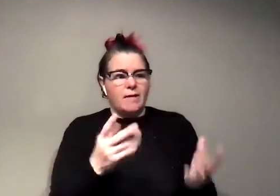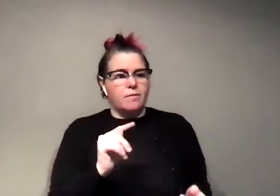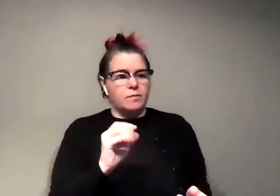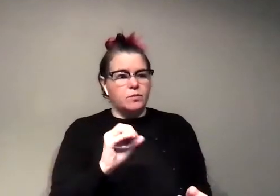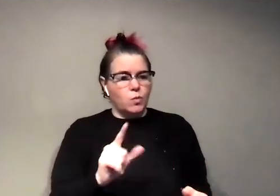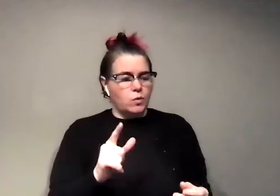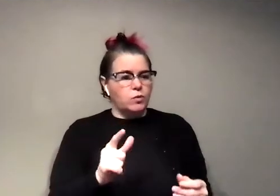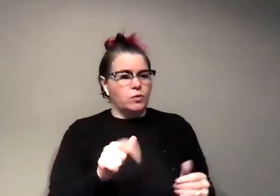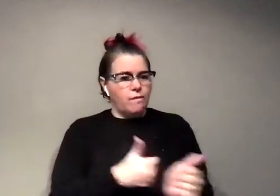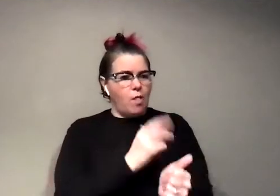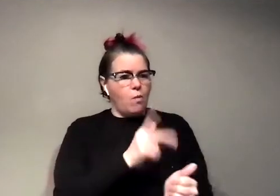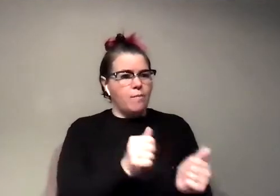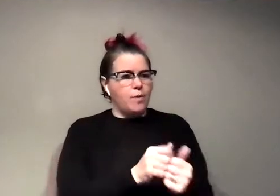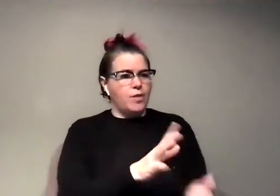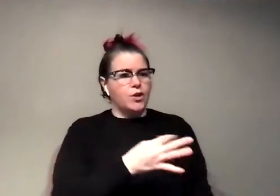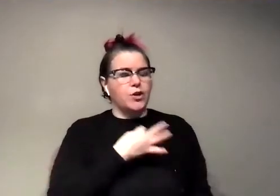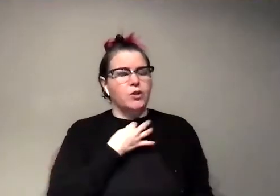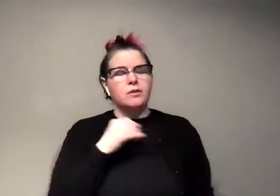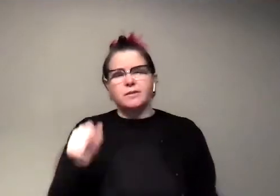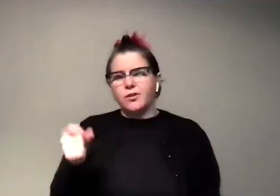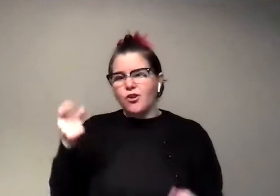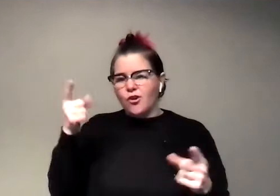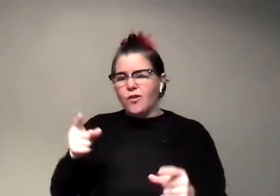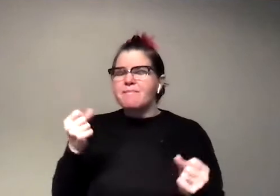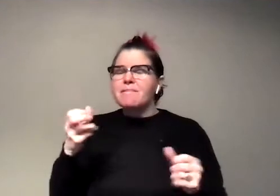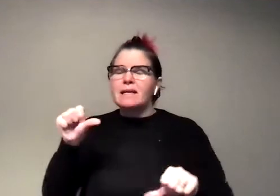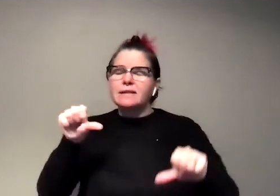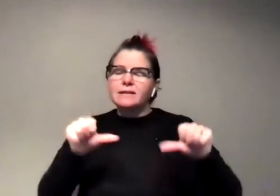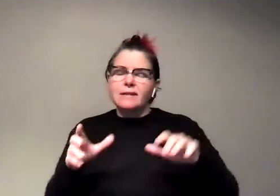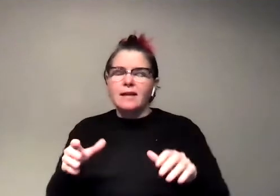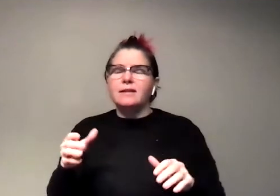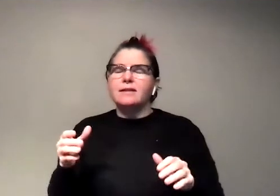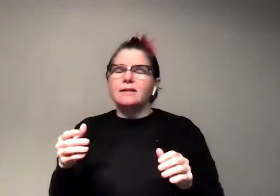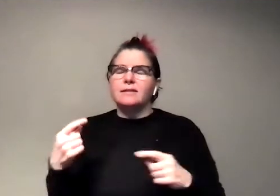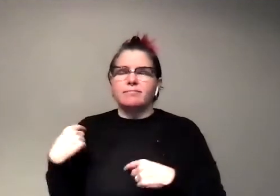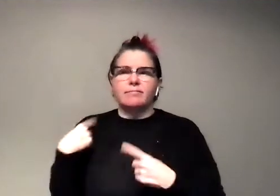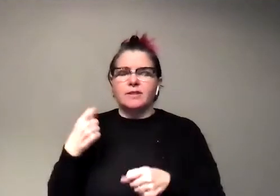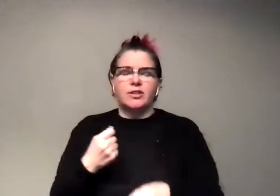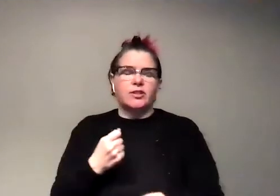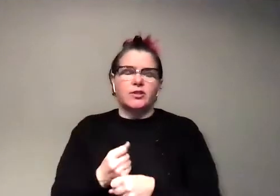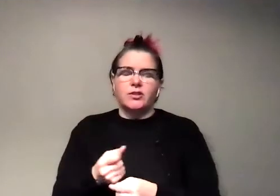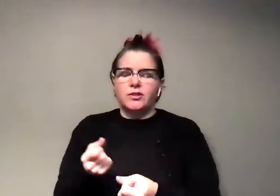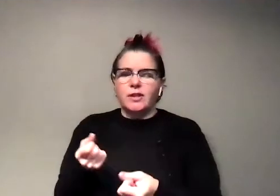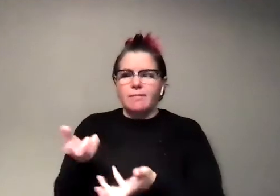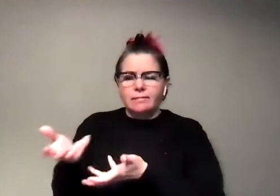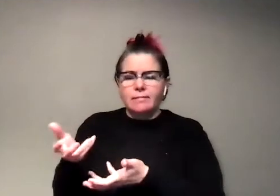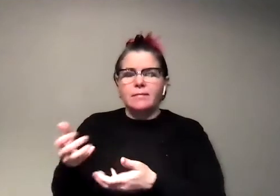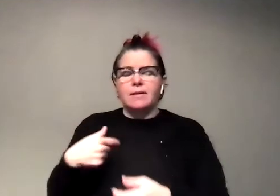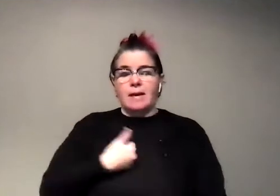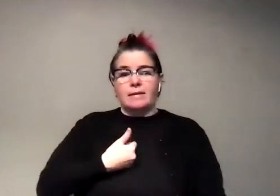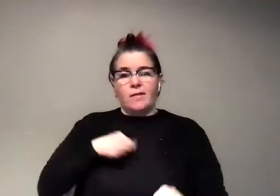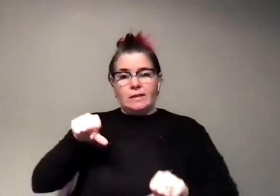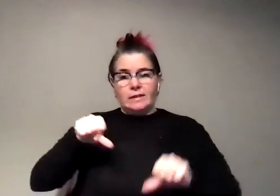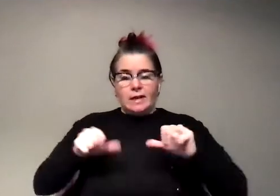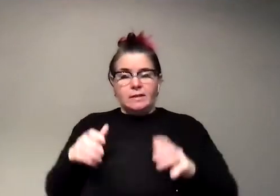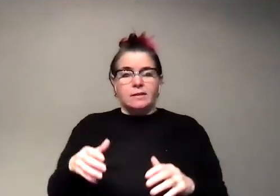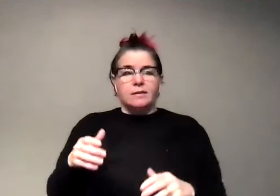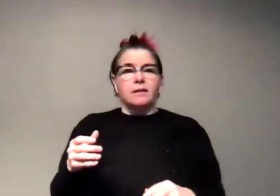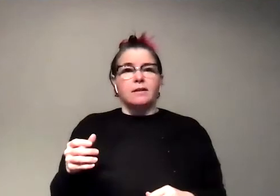curiosity. Yeah, I think I've heard from many scientists over the years, communicating with all of them and being a scientist, like the